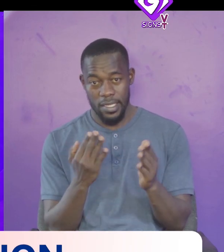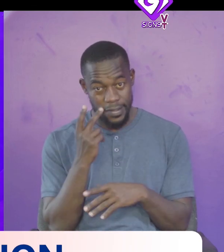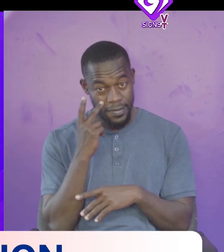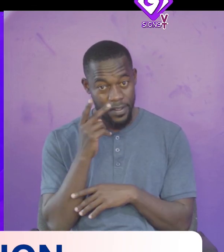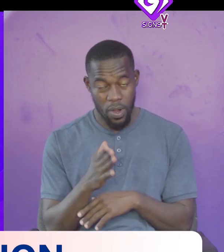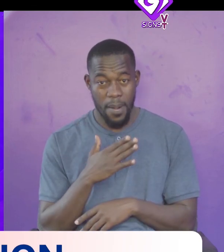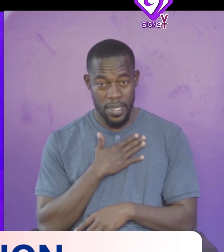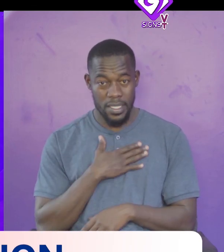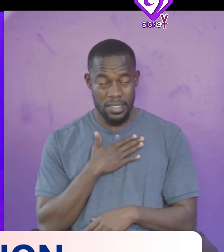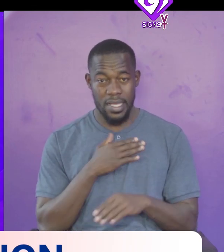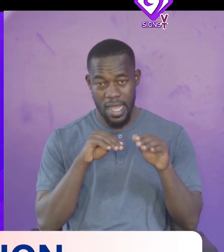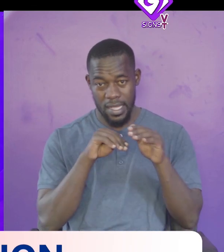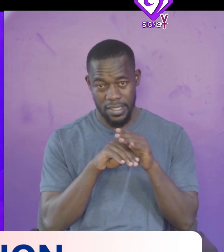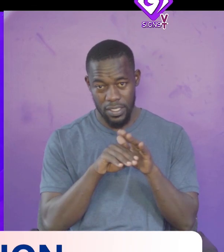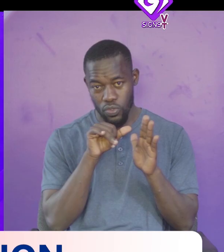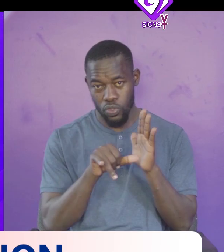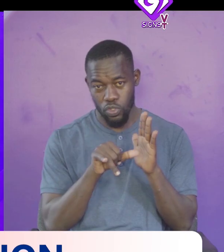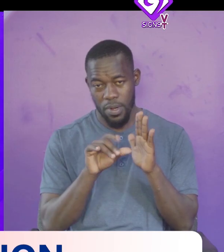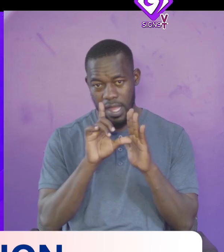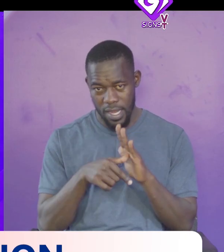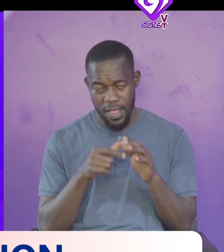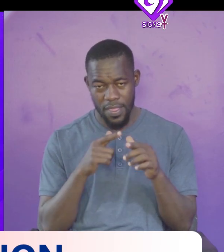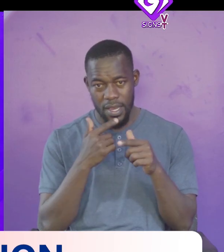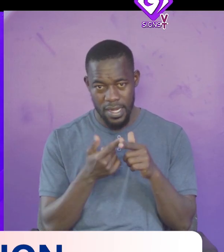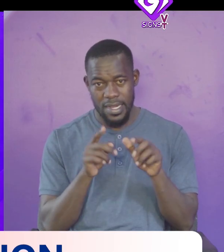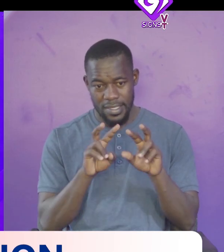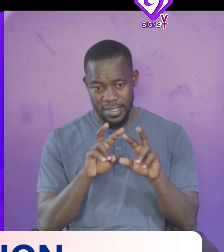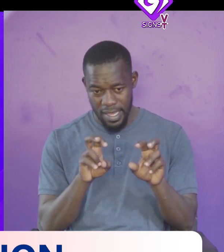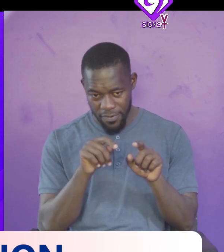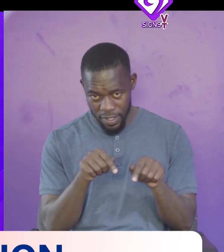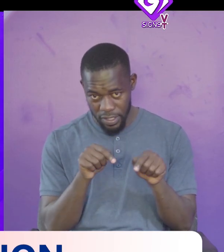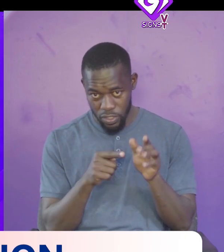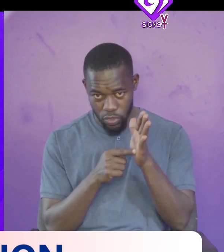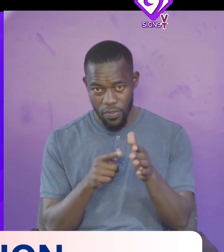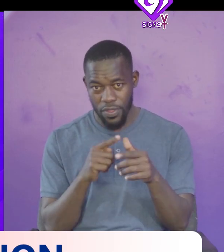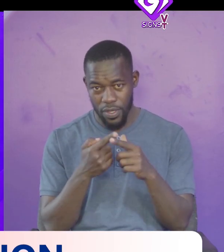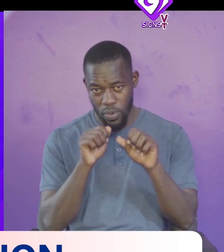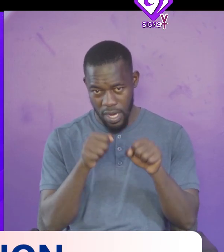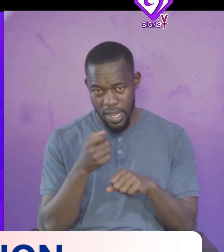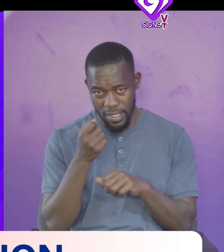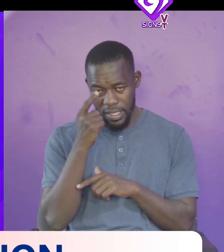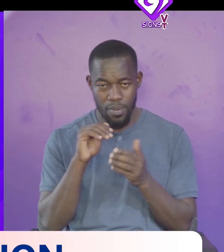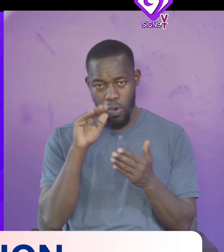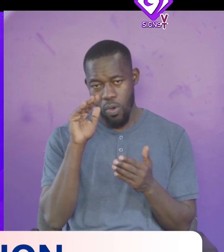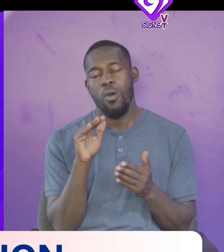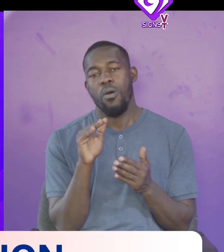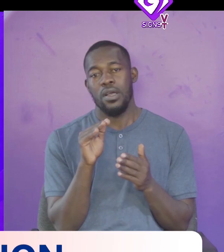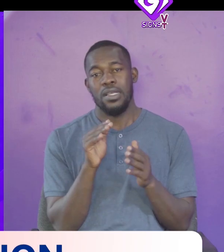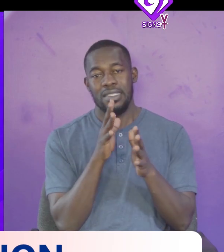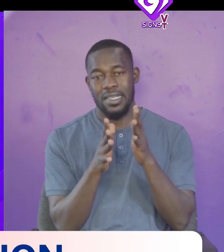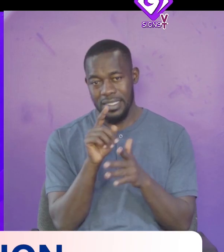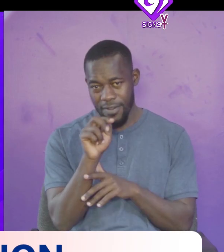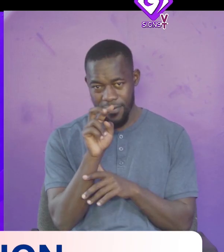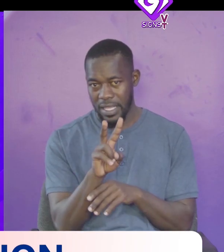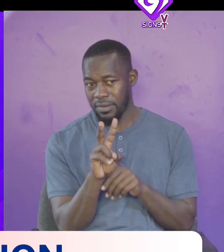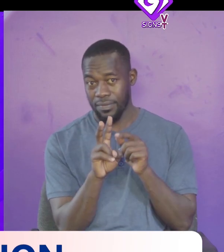go to YouTube later and look for this show just to really get what you're saying. Go through it again. Science TV, by the way, if